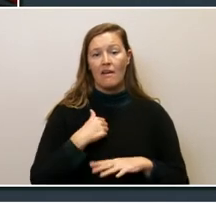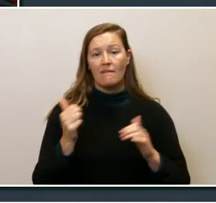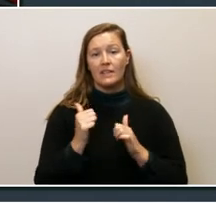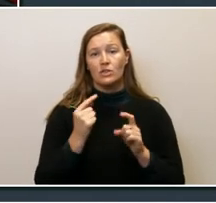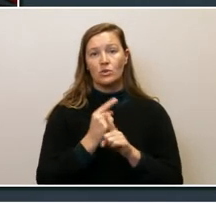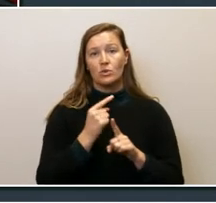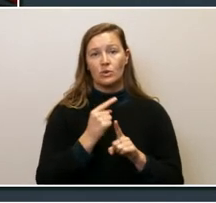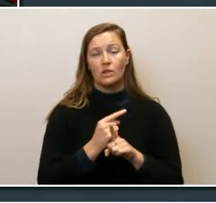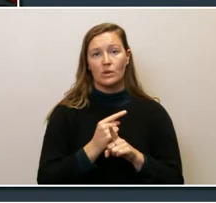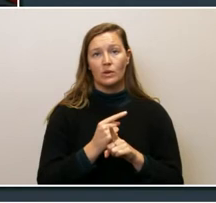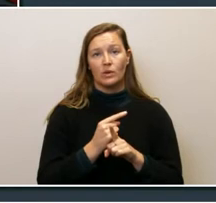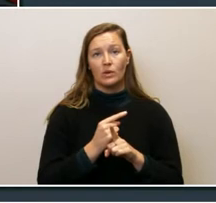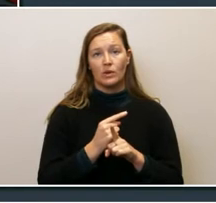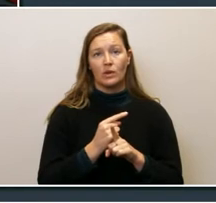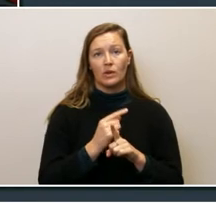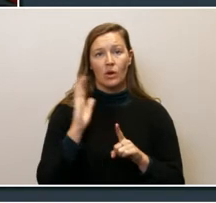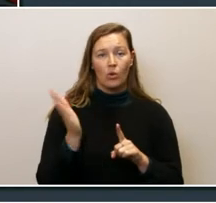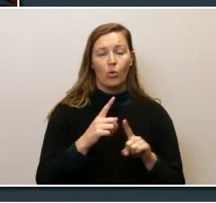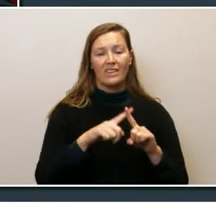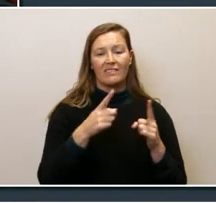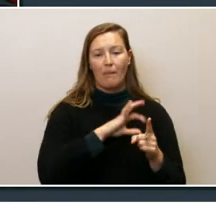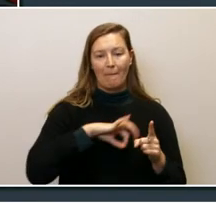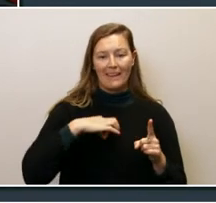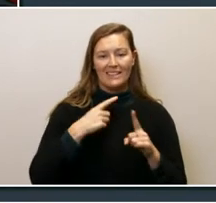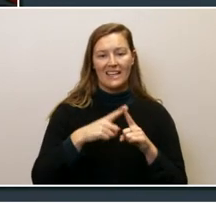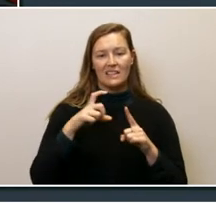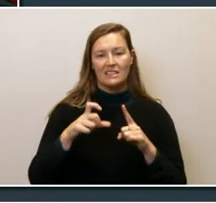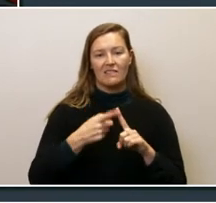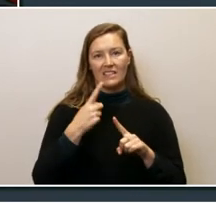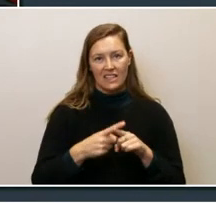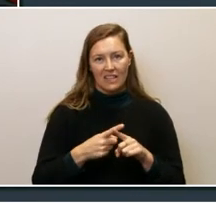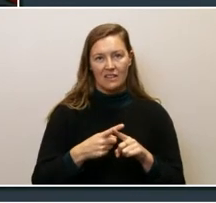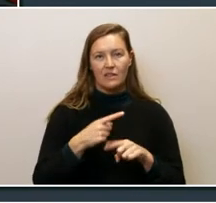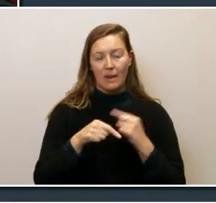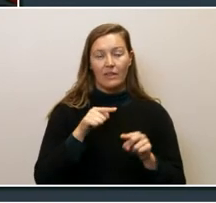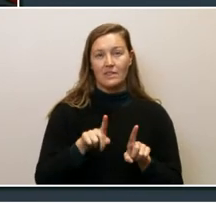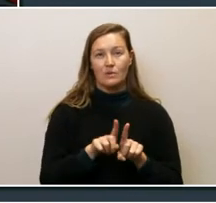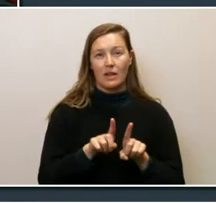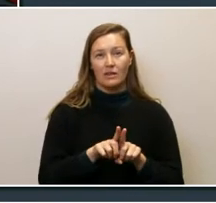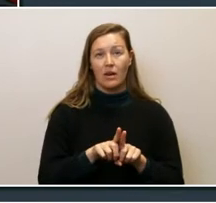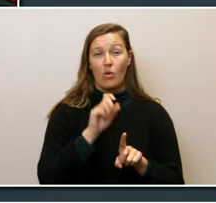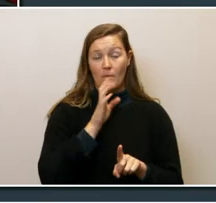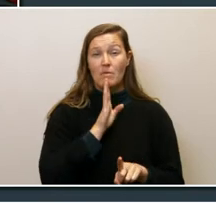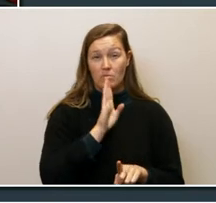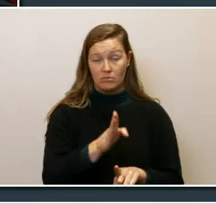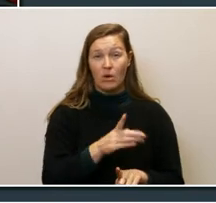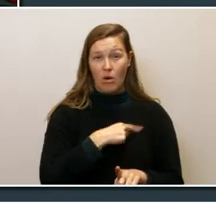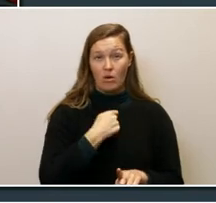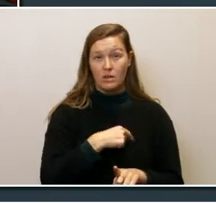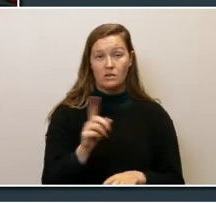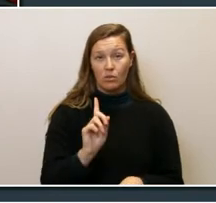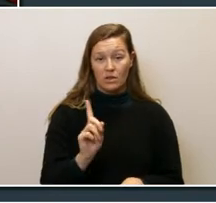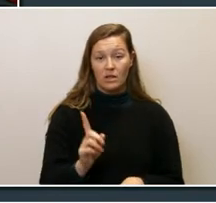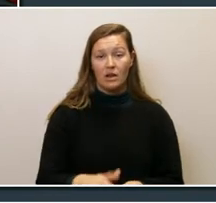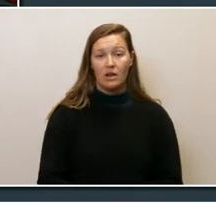I've spoken to to all the mayors and the CEs in the region about this. I'll be brutally honest with you.